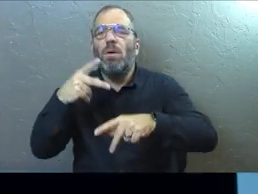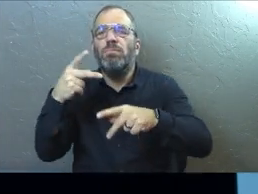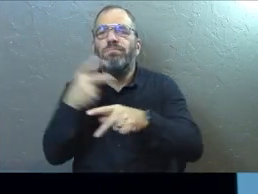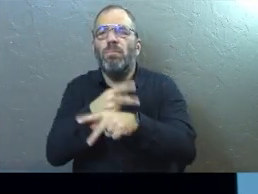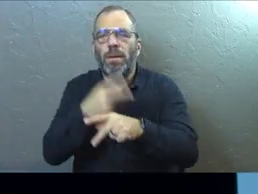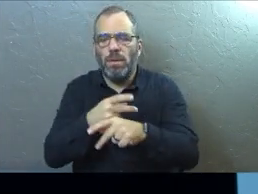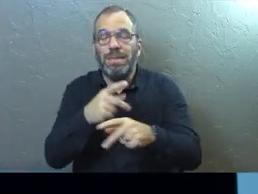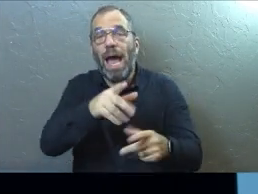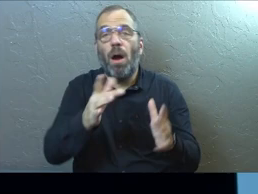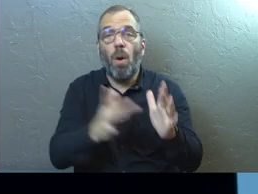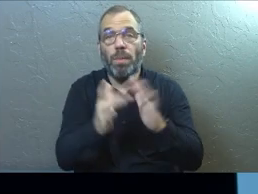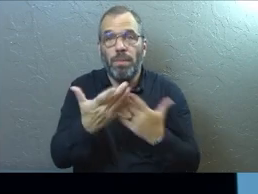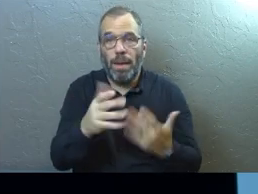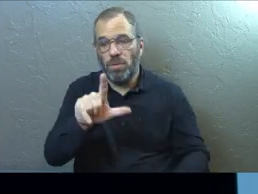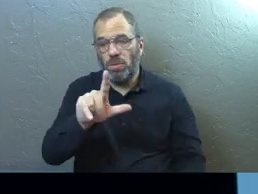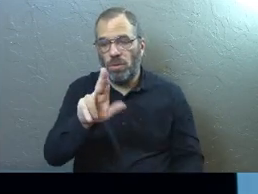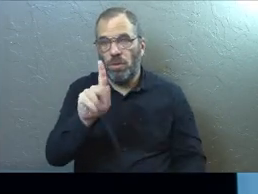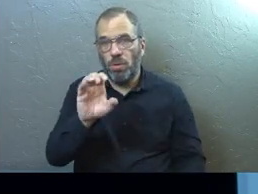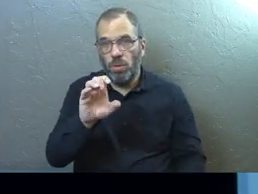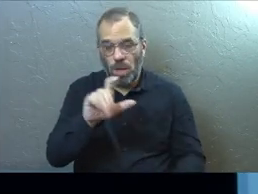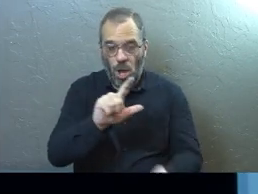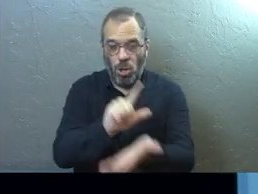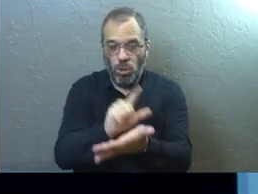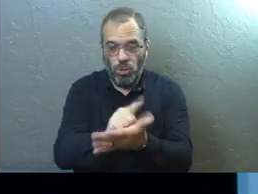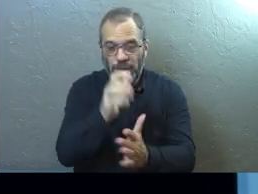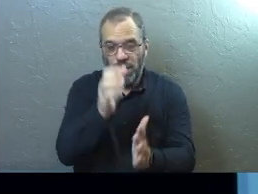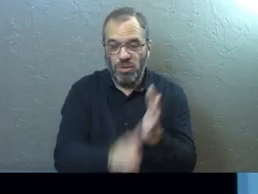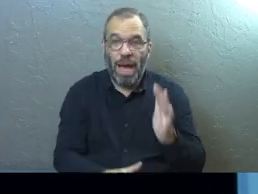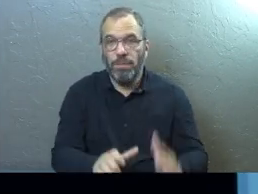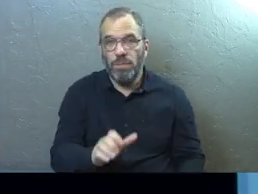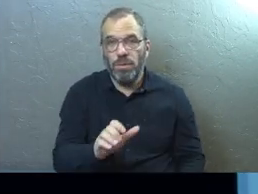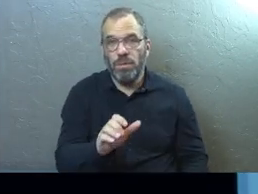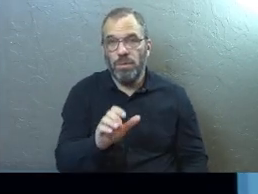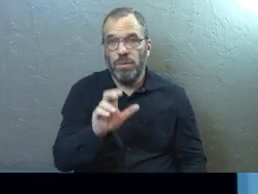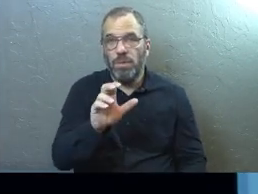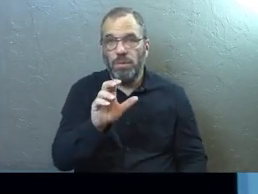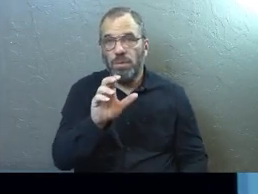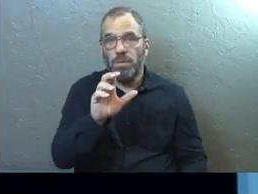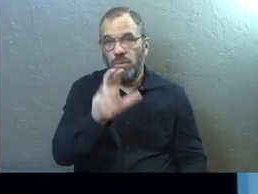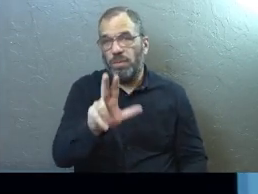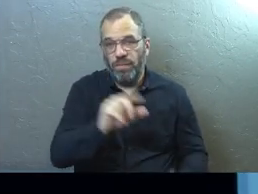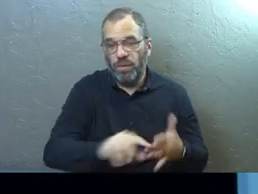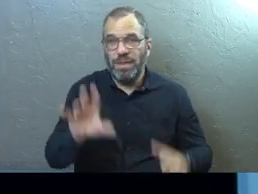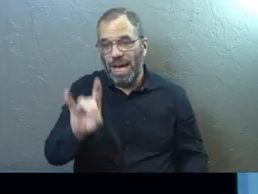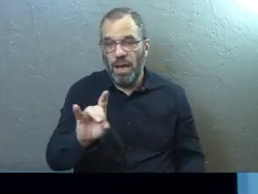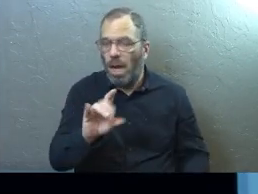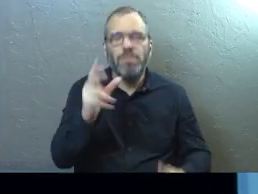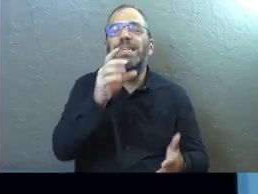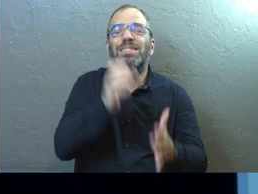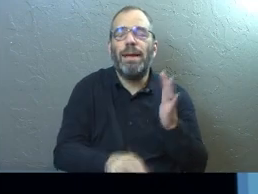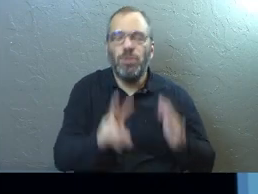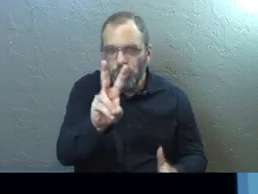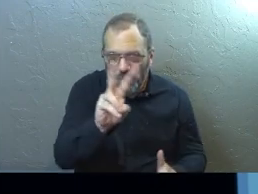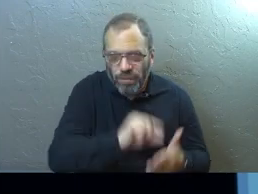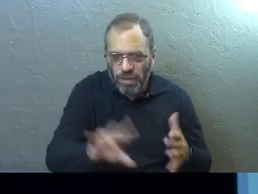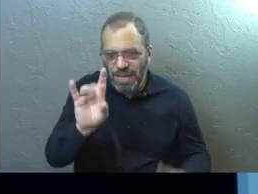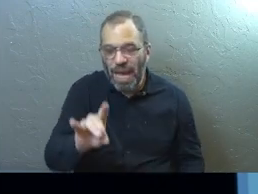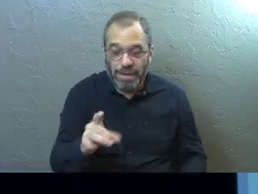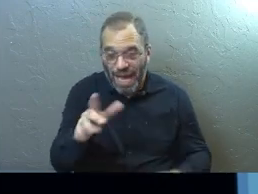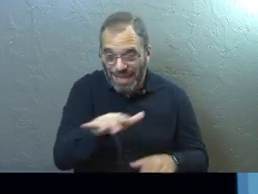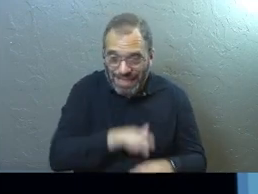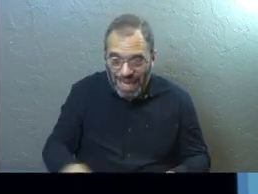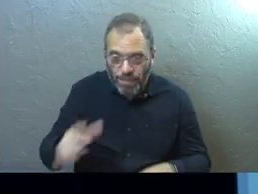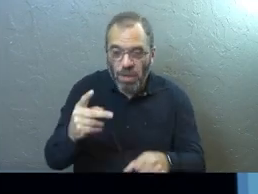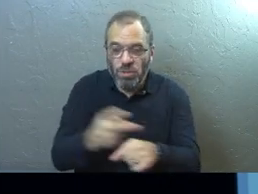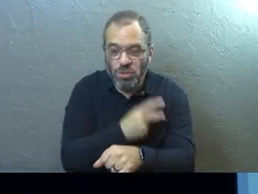We're going to go to Luke chapter 2, verse 8, and this is a Christmas verse, and it's not Christmas. But Luke chapter 2, verse 8, and in the same region,